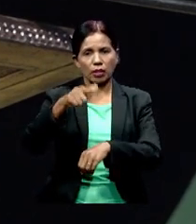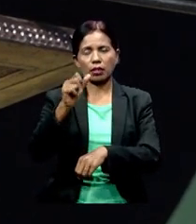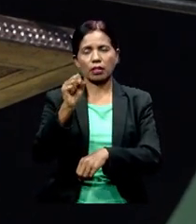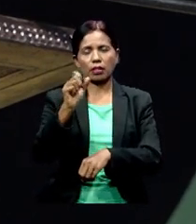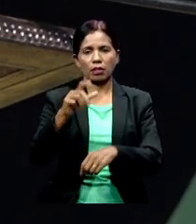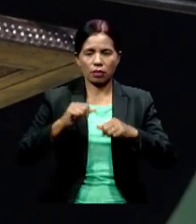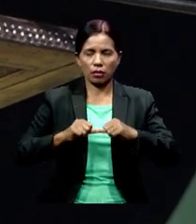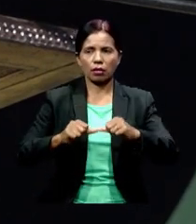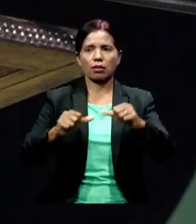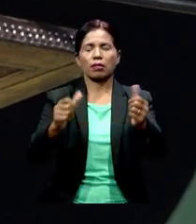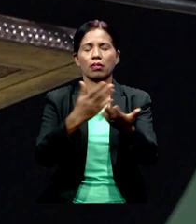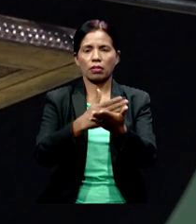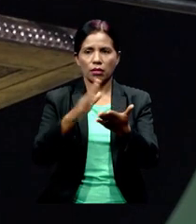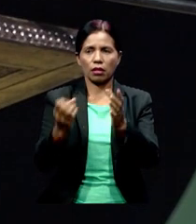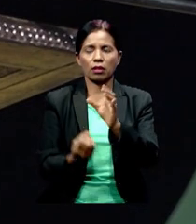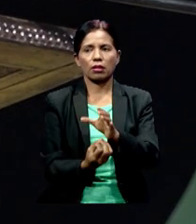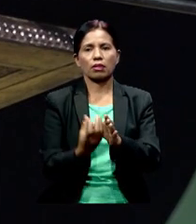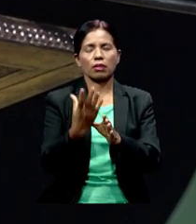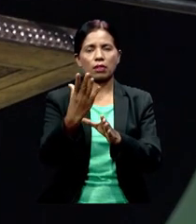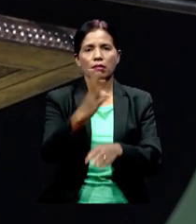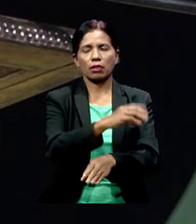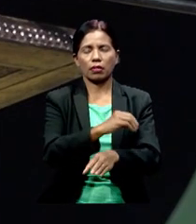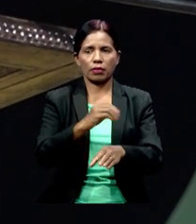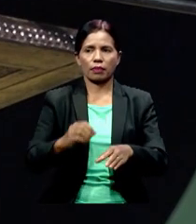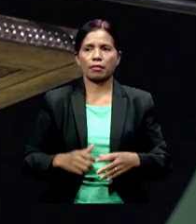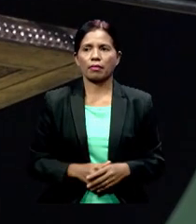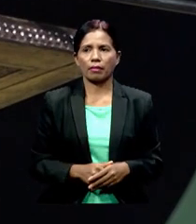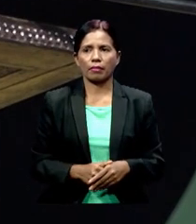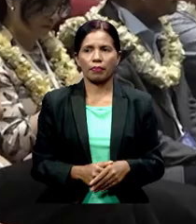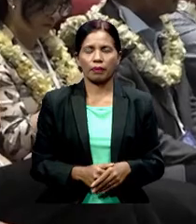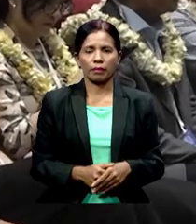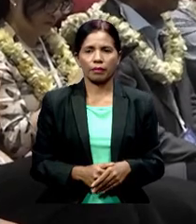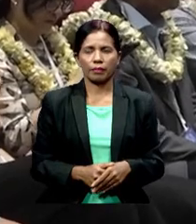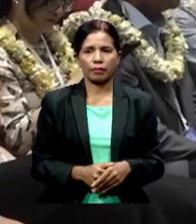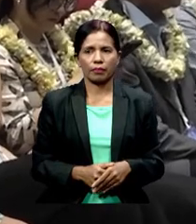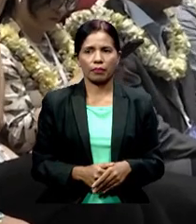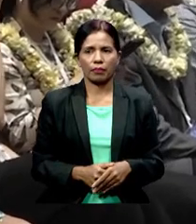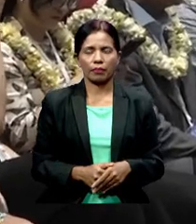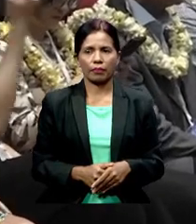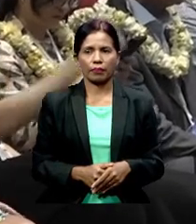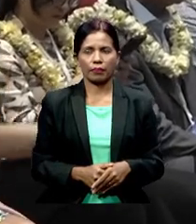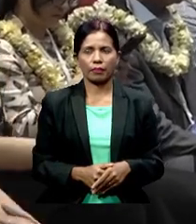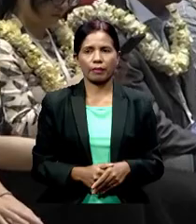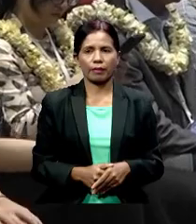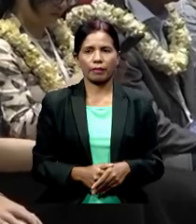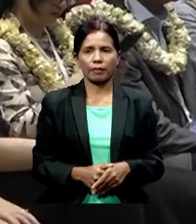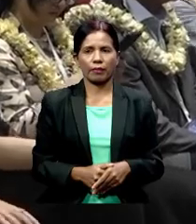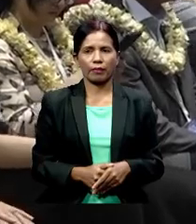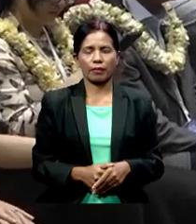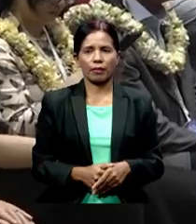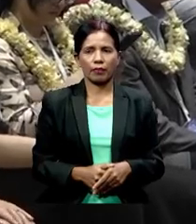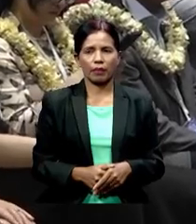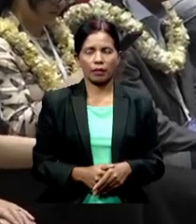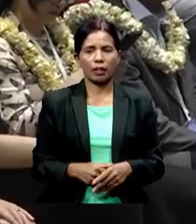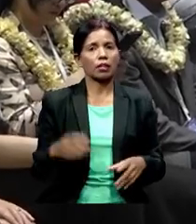continues to show a growing geopolitical interest in our Pacific region. That interest avails an invaluable